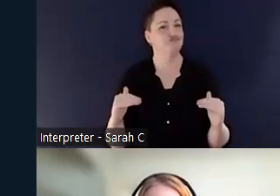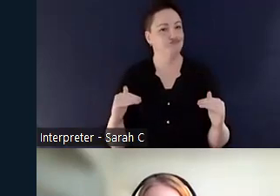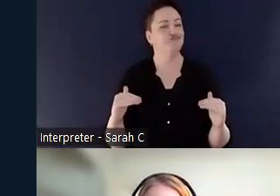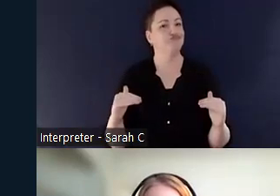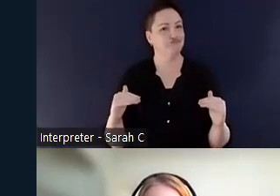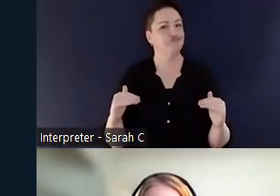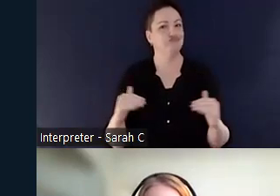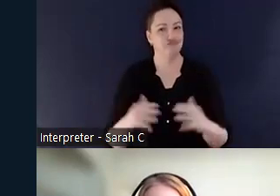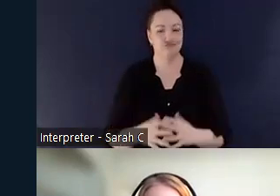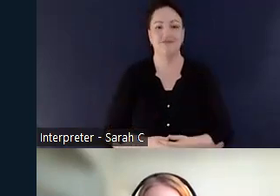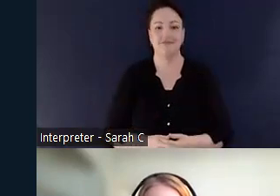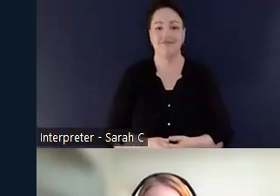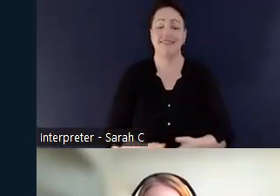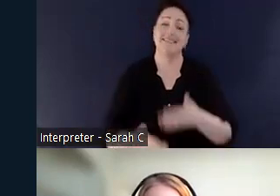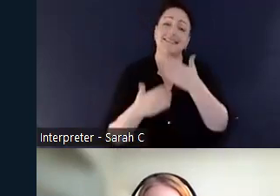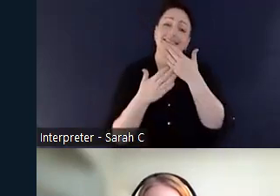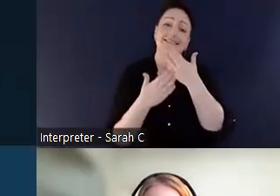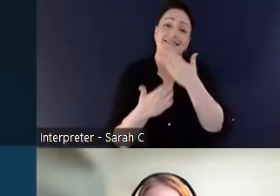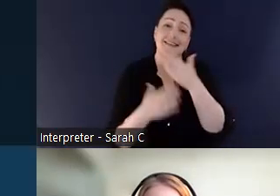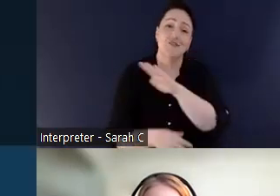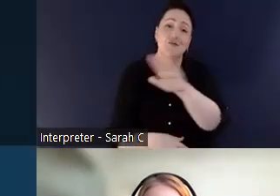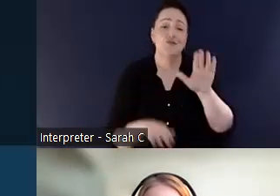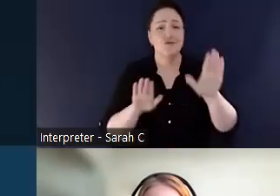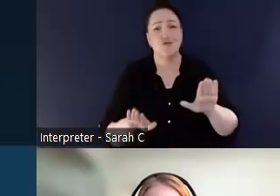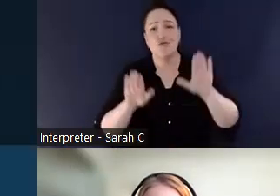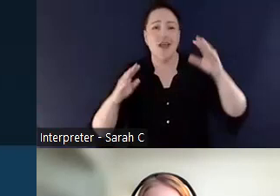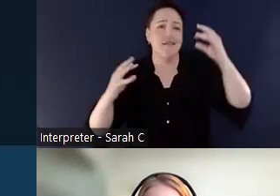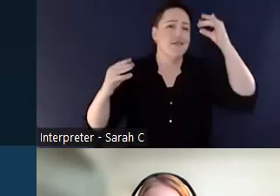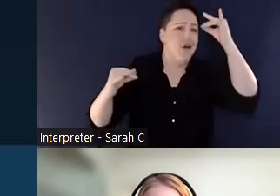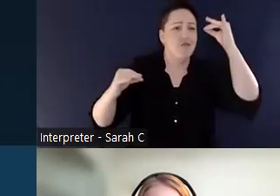slides. Thank you for all of those thoughtful questions, everyone.